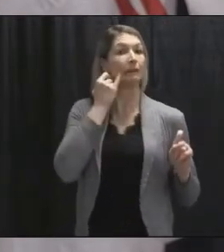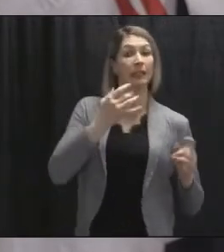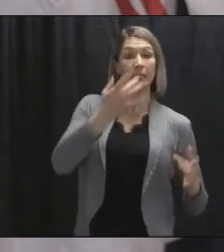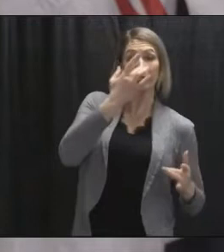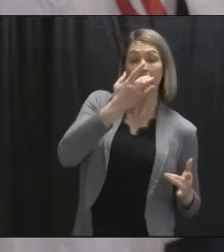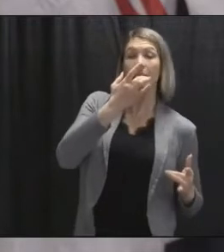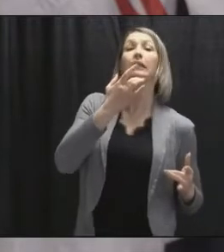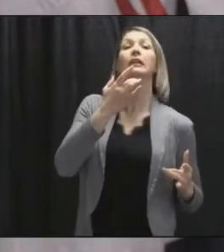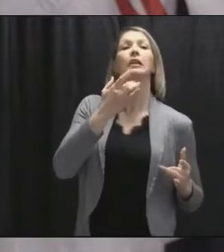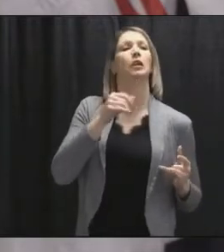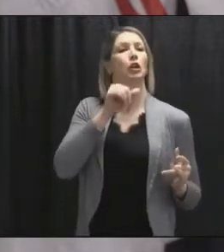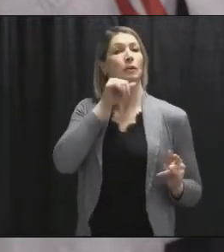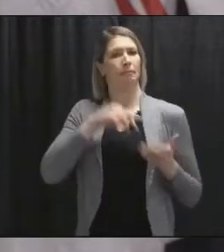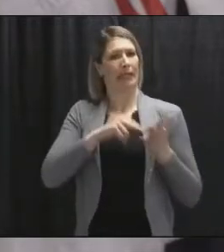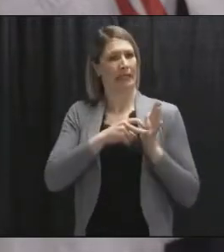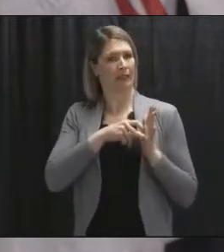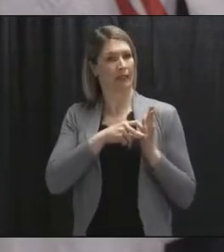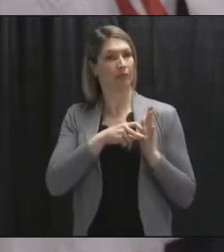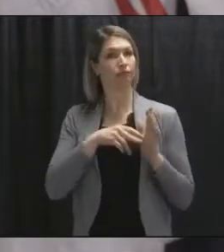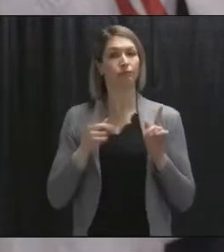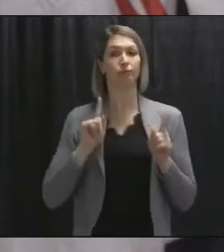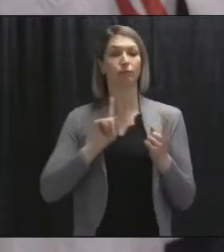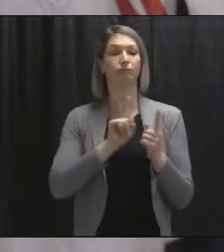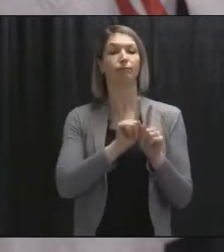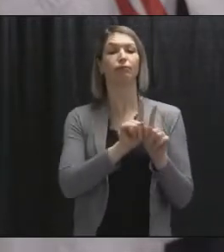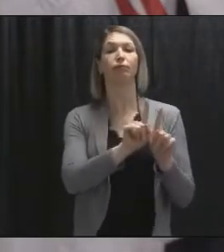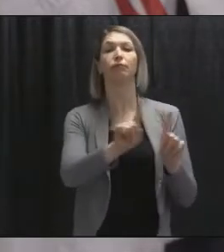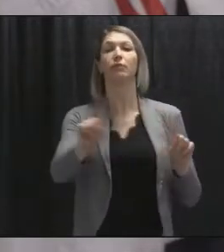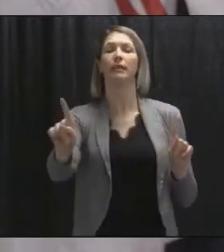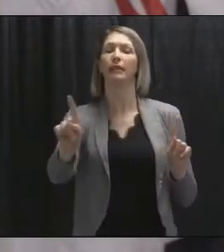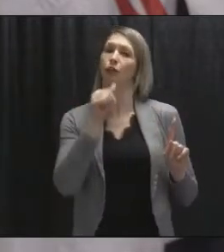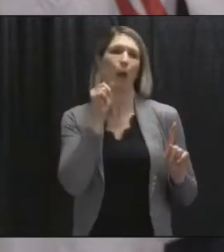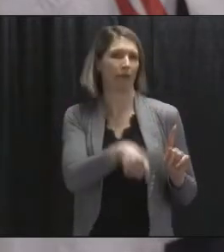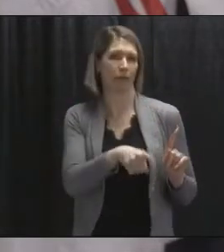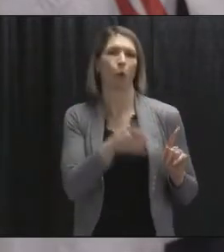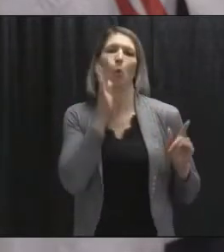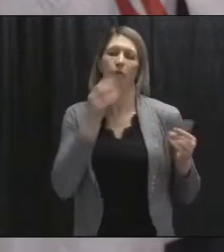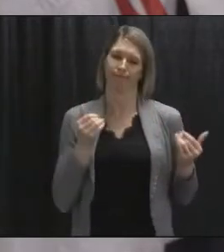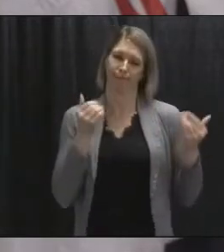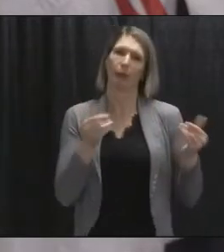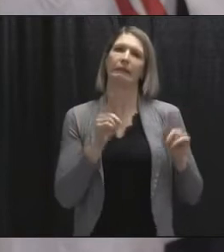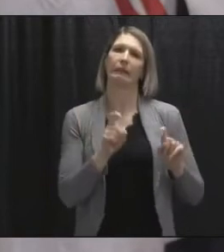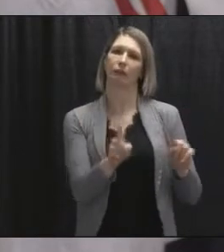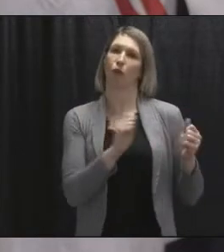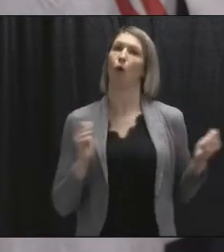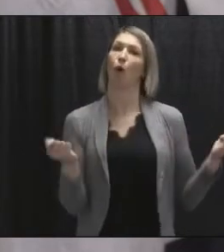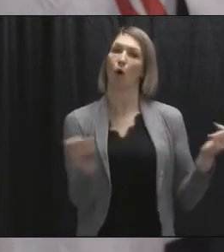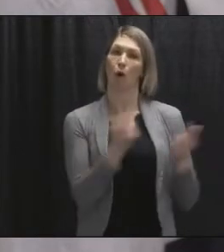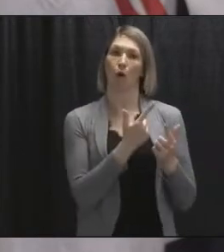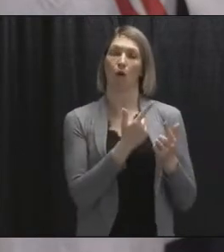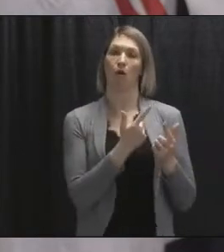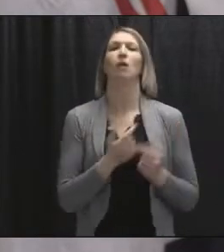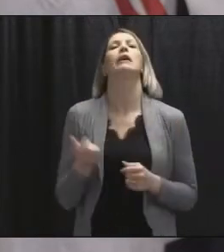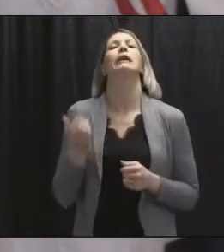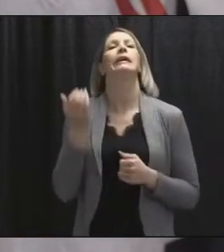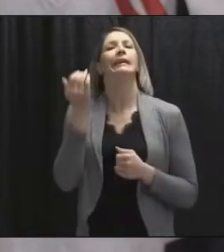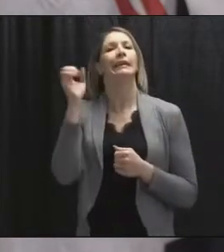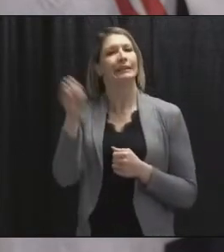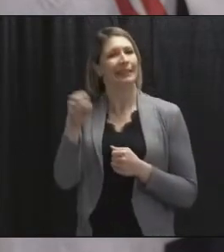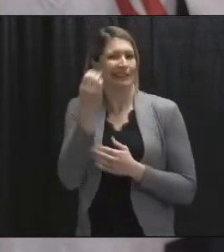exposure criteria necessary. Although the few new cases of COVID-19 over the past number of days in our province is